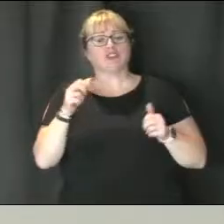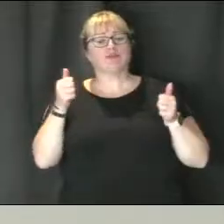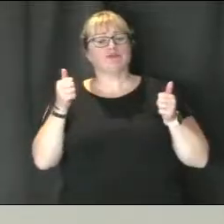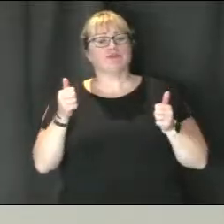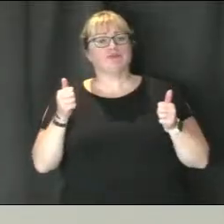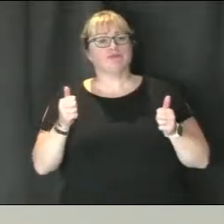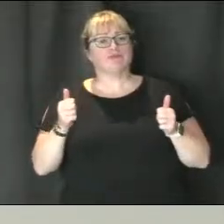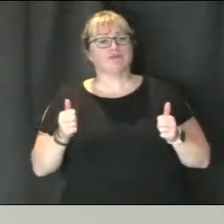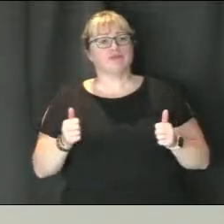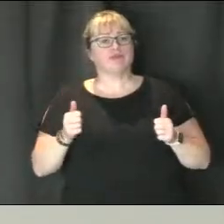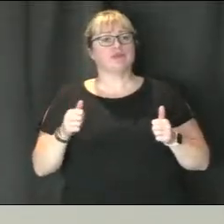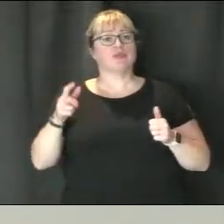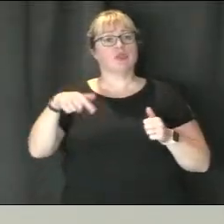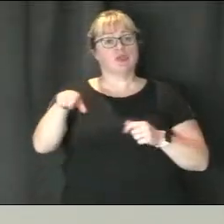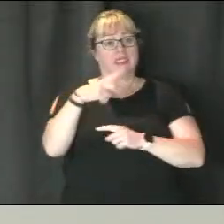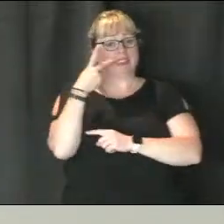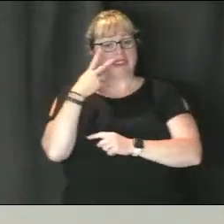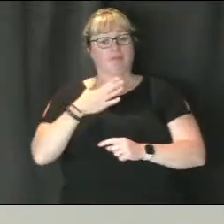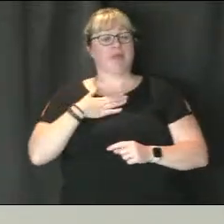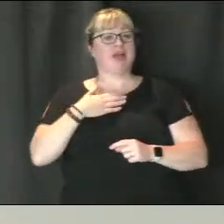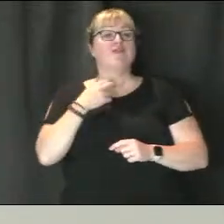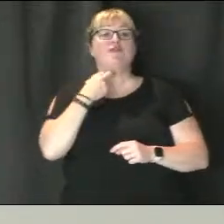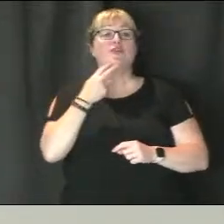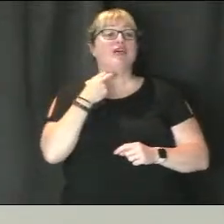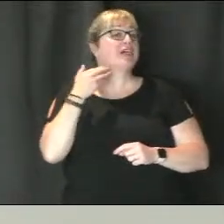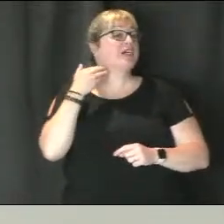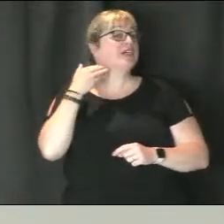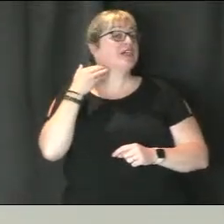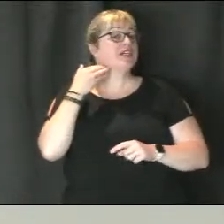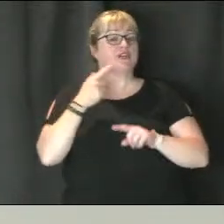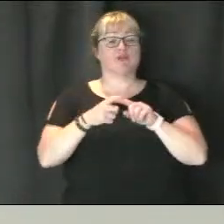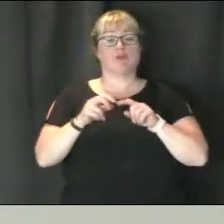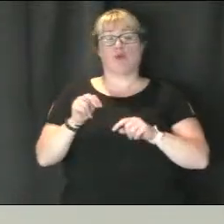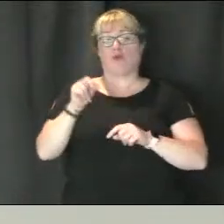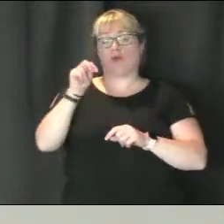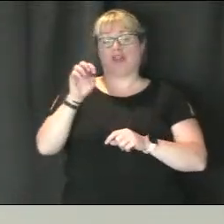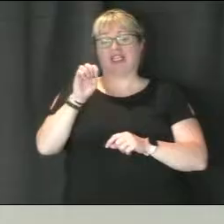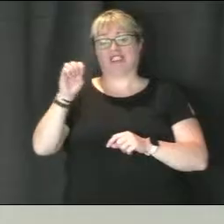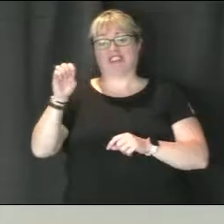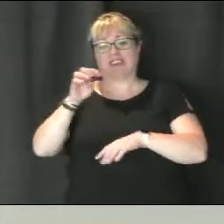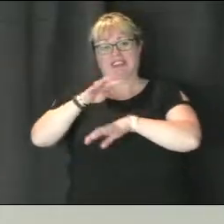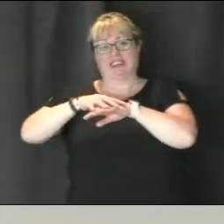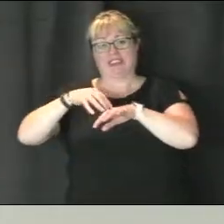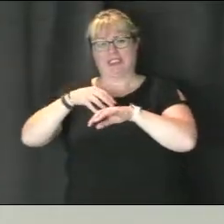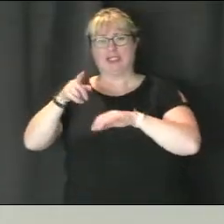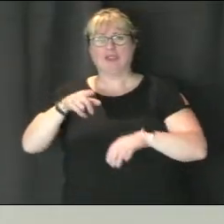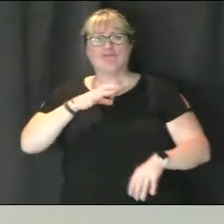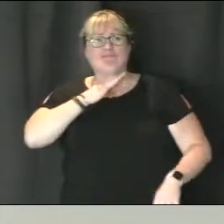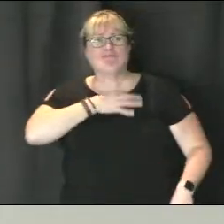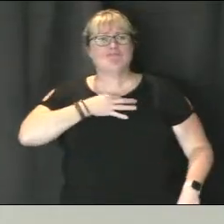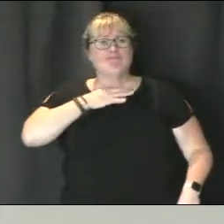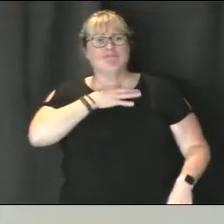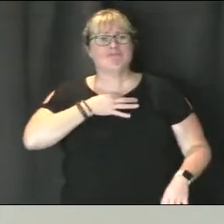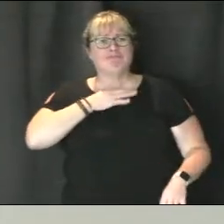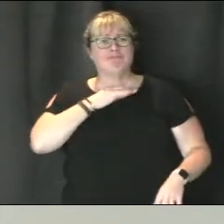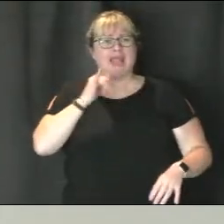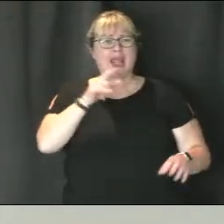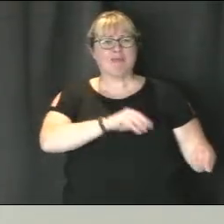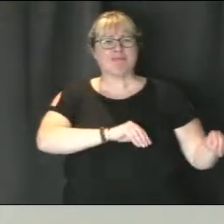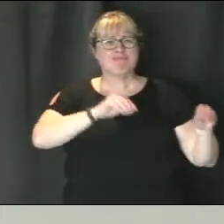You'll see I have a strange accent. It comes from northeast Scotland, and I bet you're dying to know how I ended up